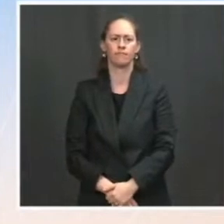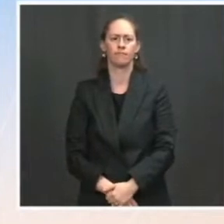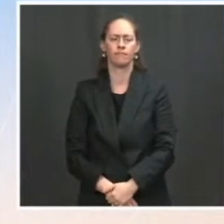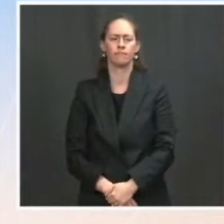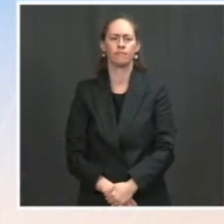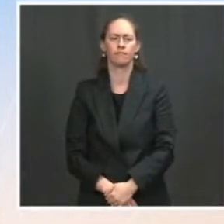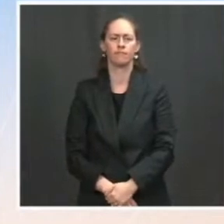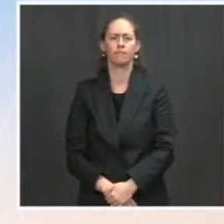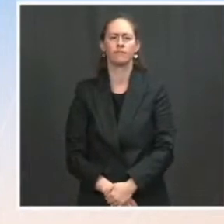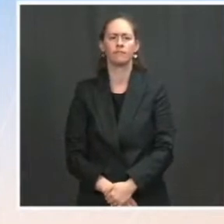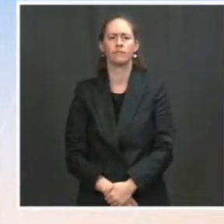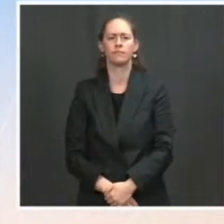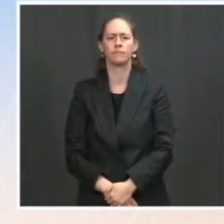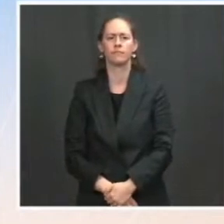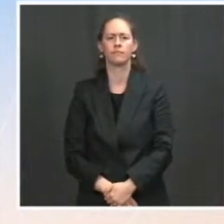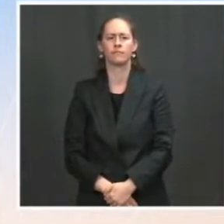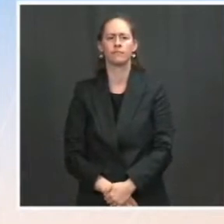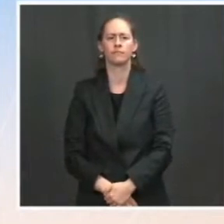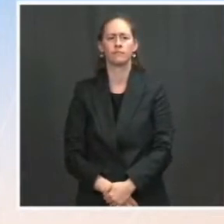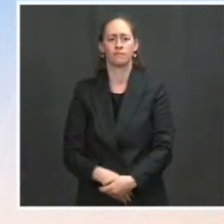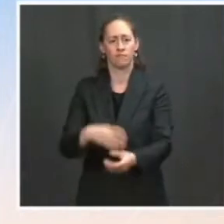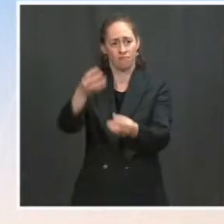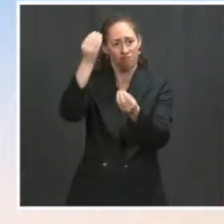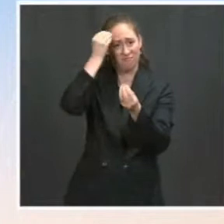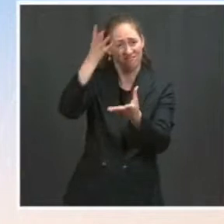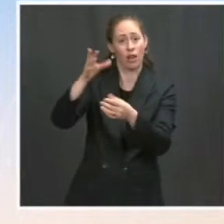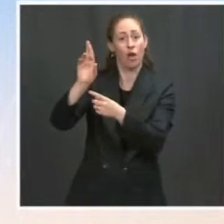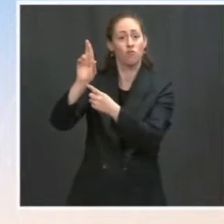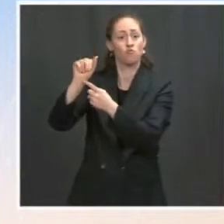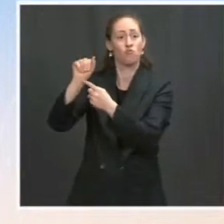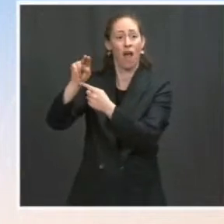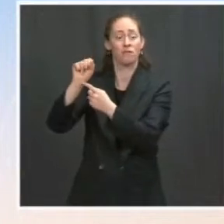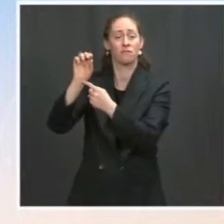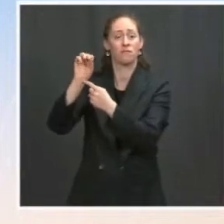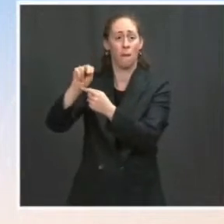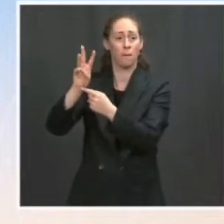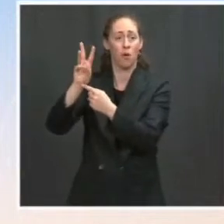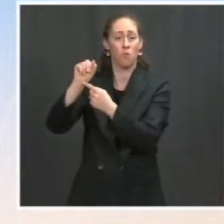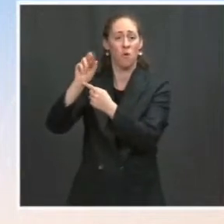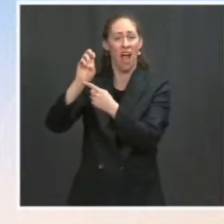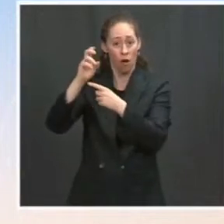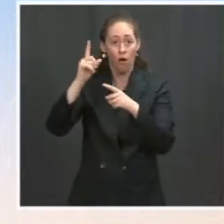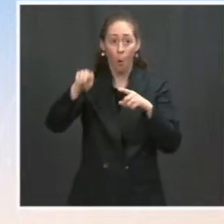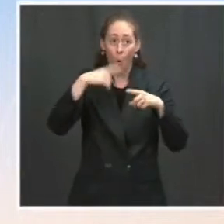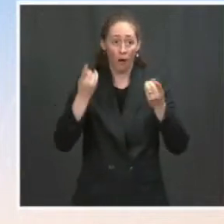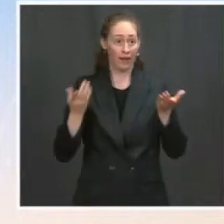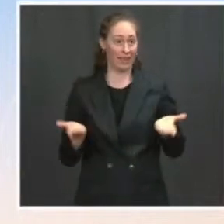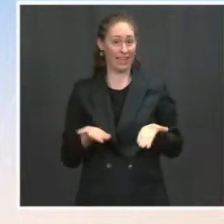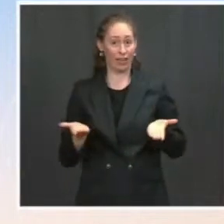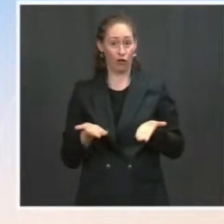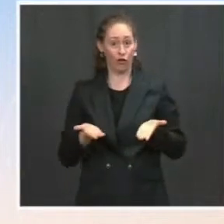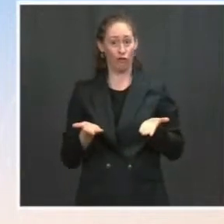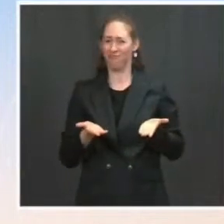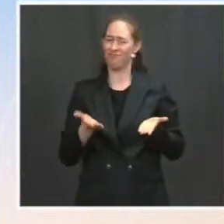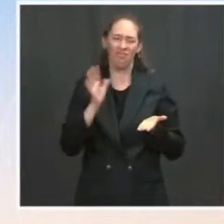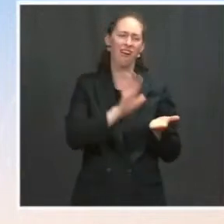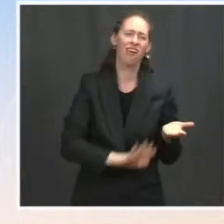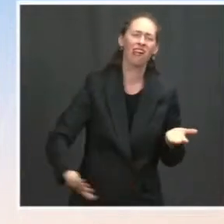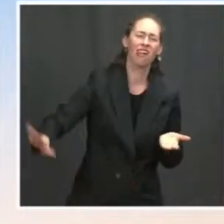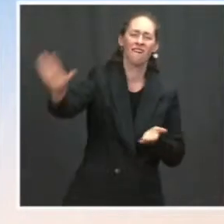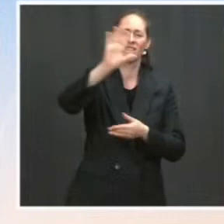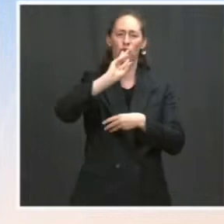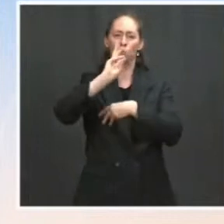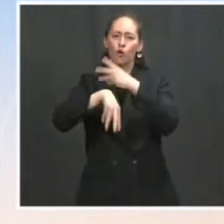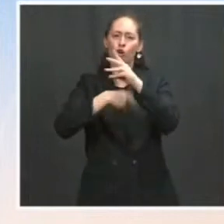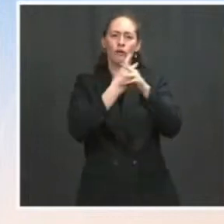global infrastructure and global money laundering networks. Indeed, to combat the exploitation of virtual currencies that are often